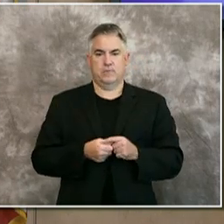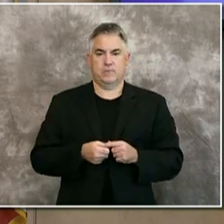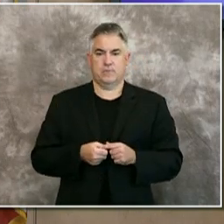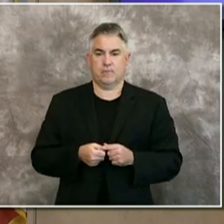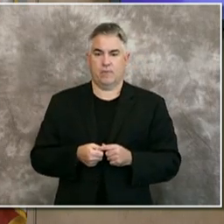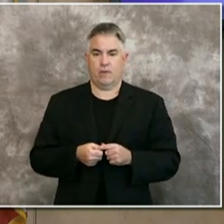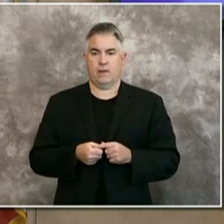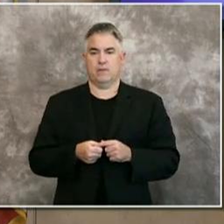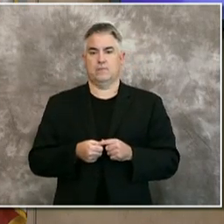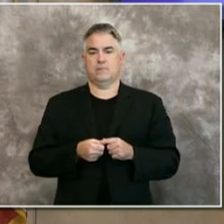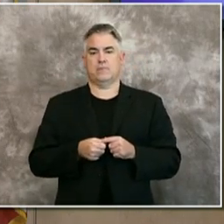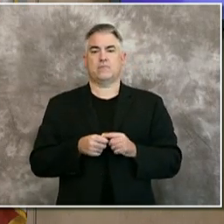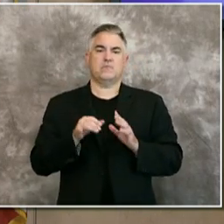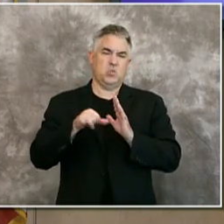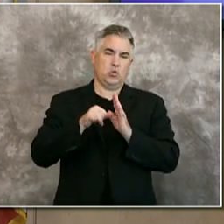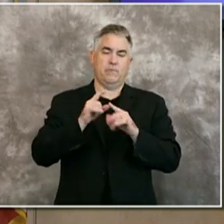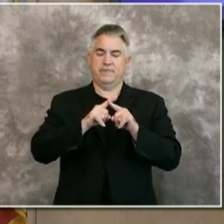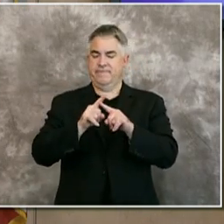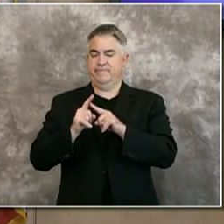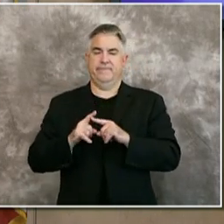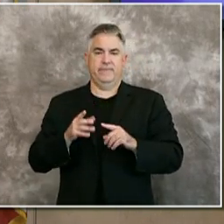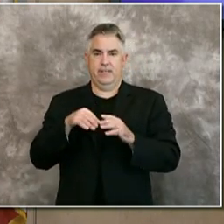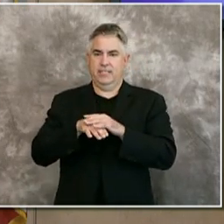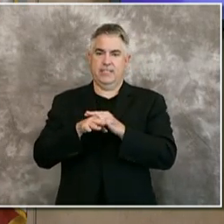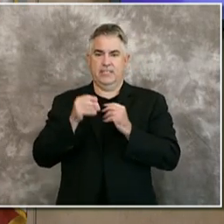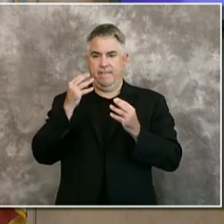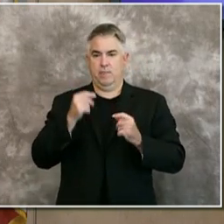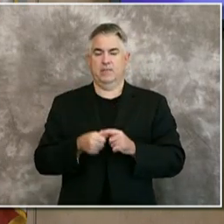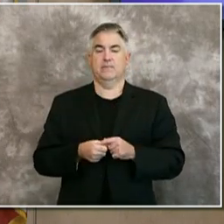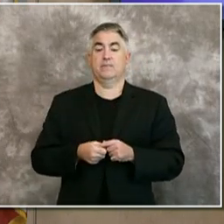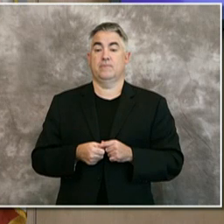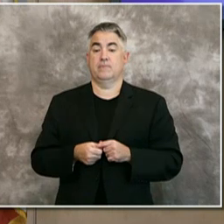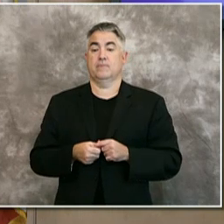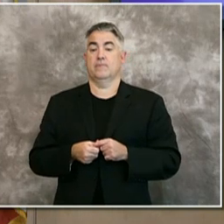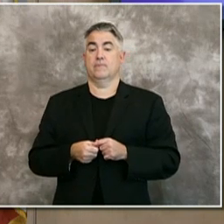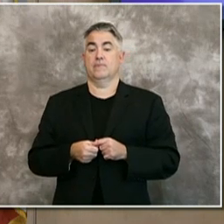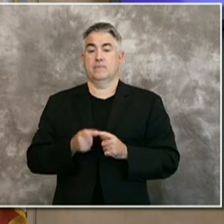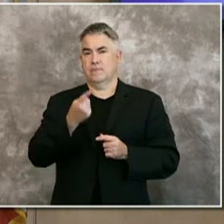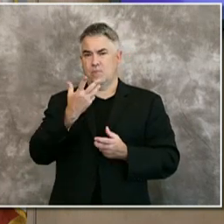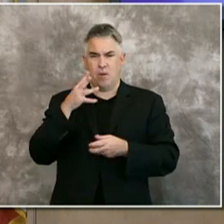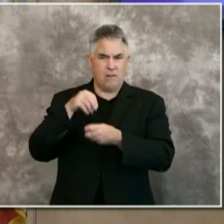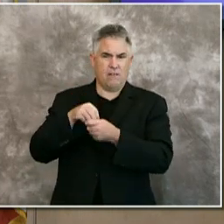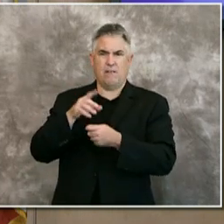Twitter. And if you'd like to participate, please visit the county website at